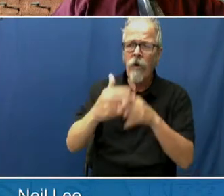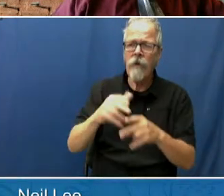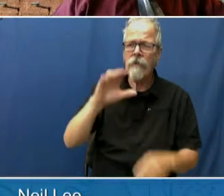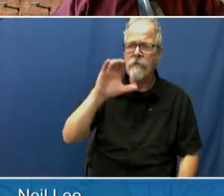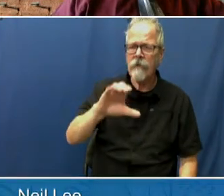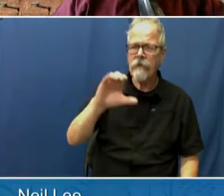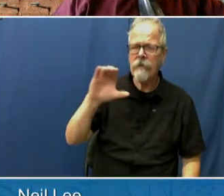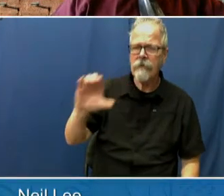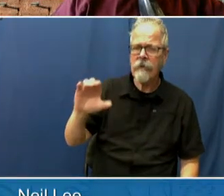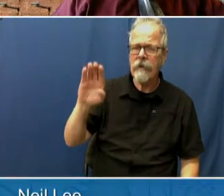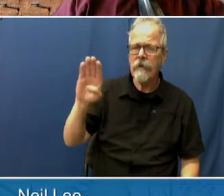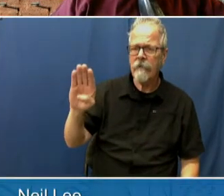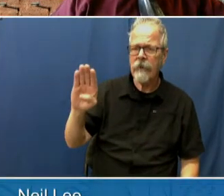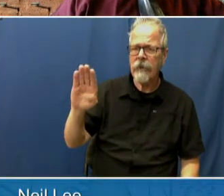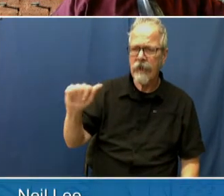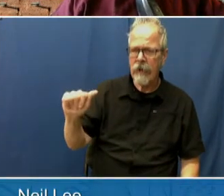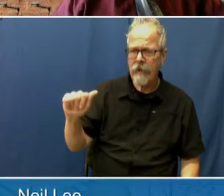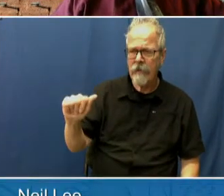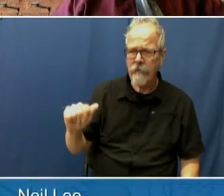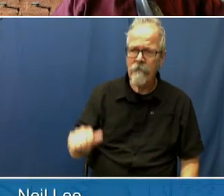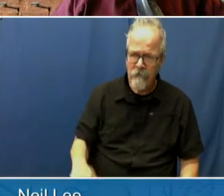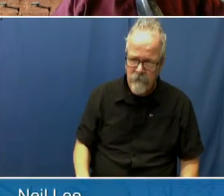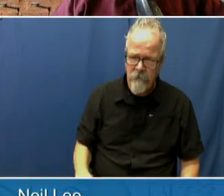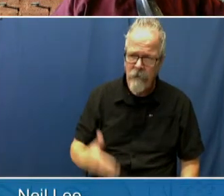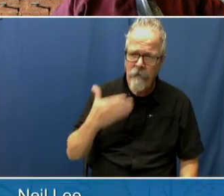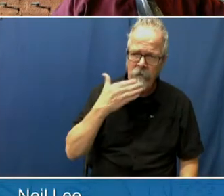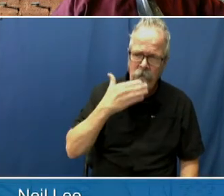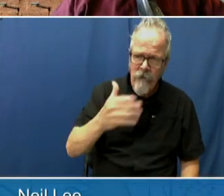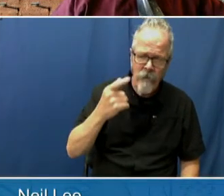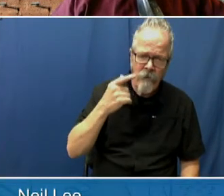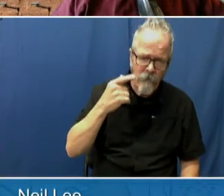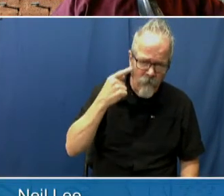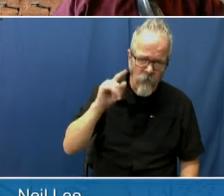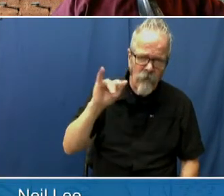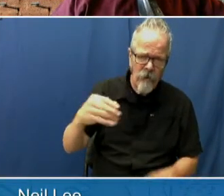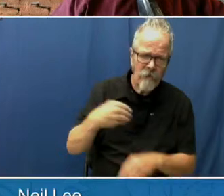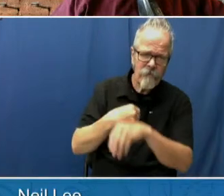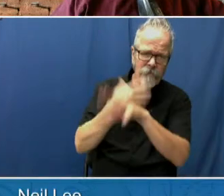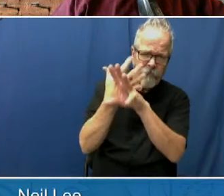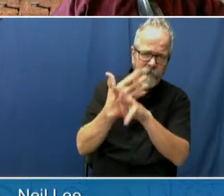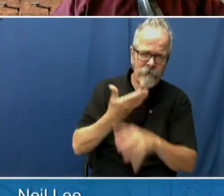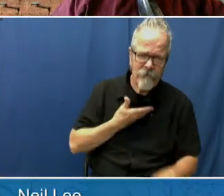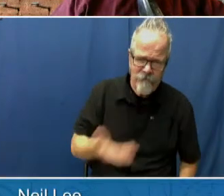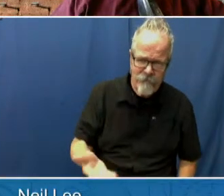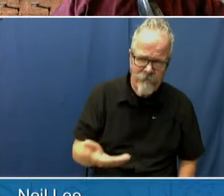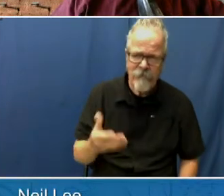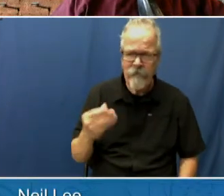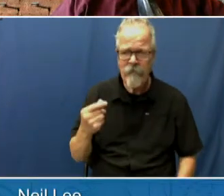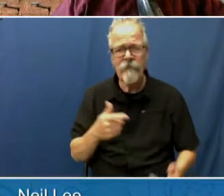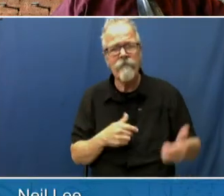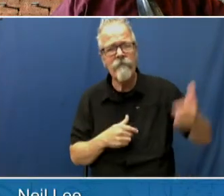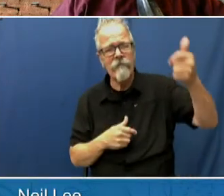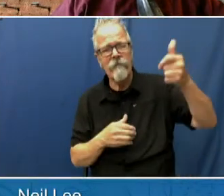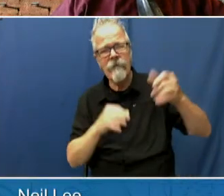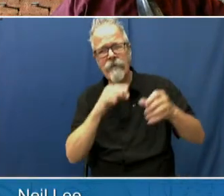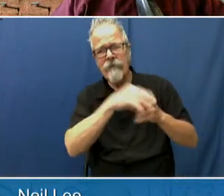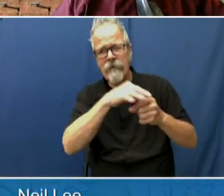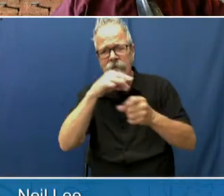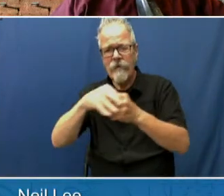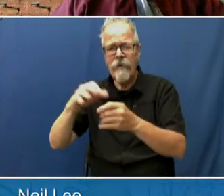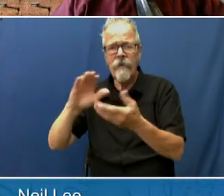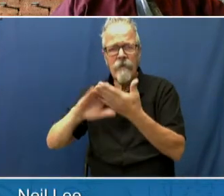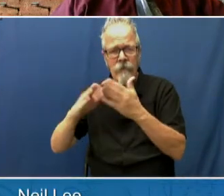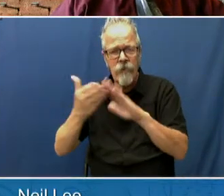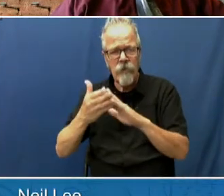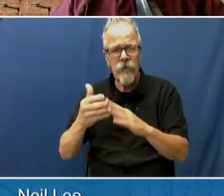to attend this virtual gathering and supporting the message from our elected officials and community leaders to condemn acts